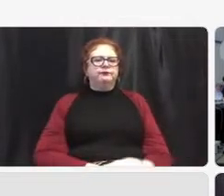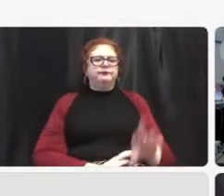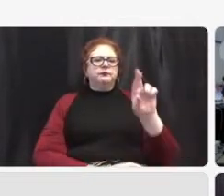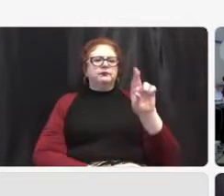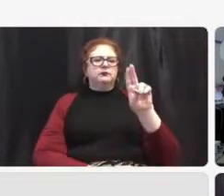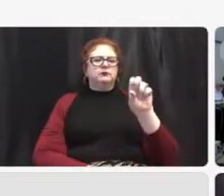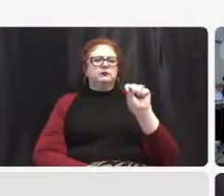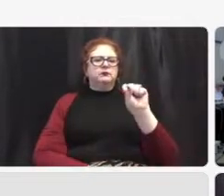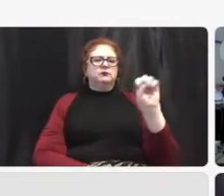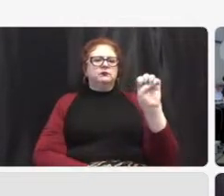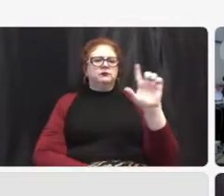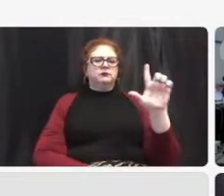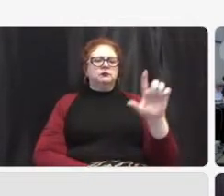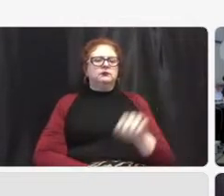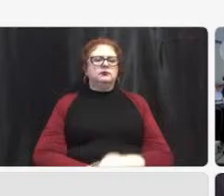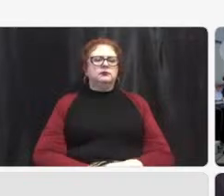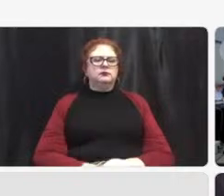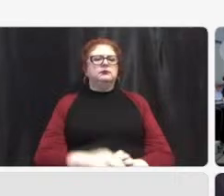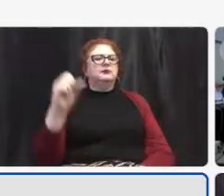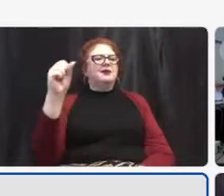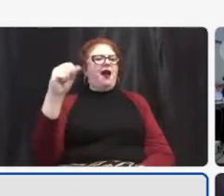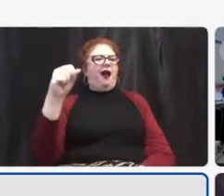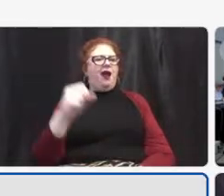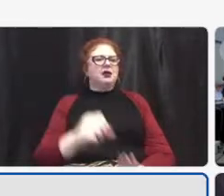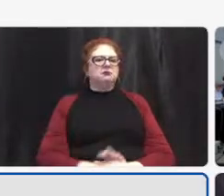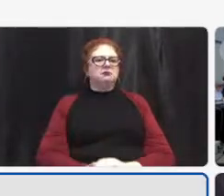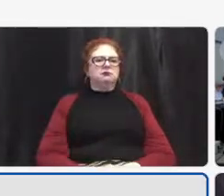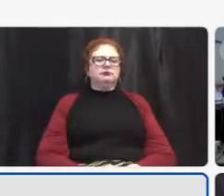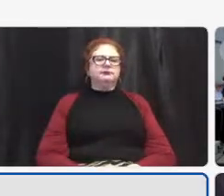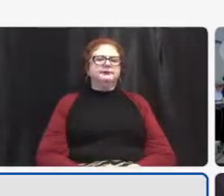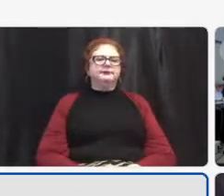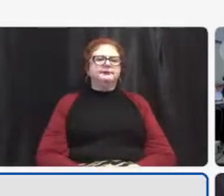Russell? Aye.